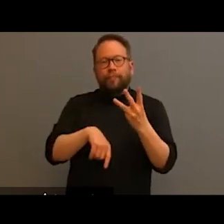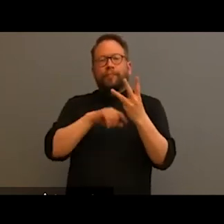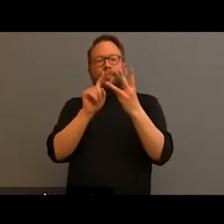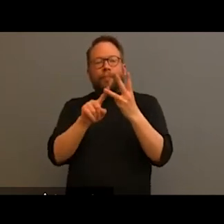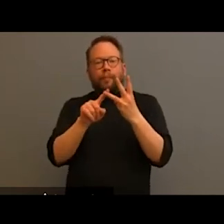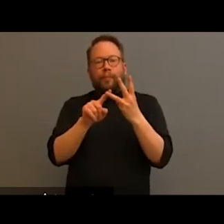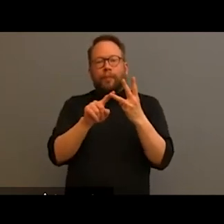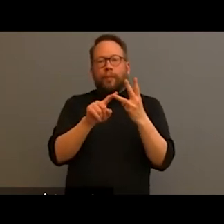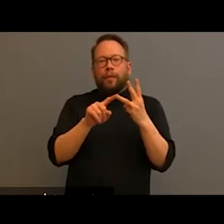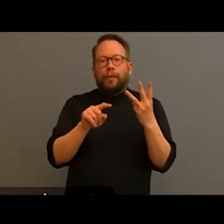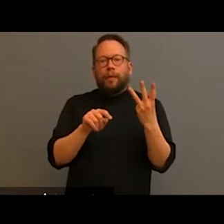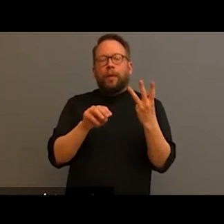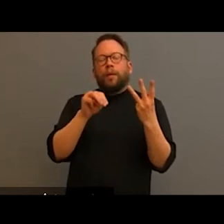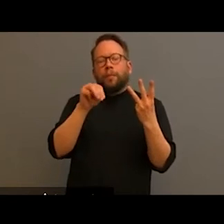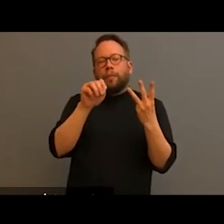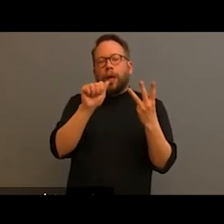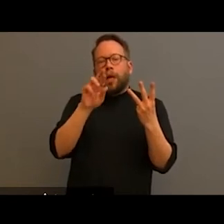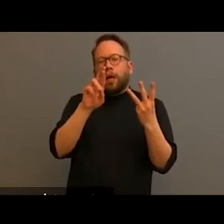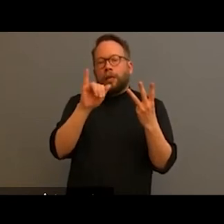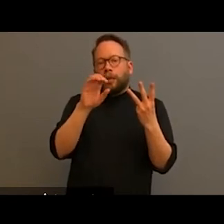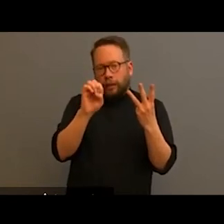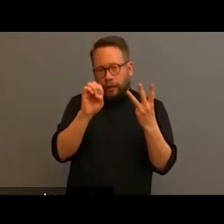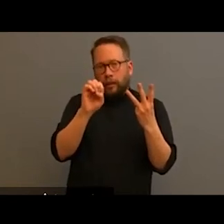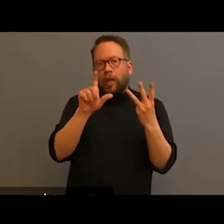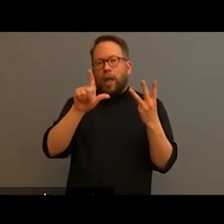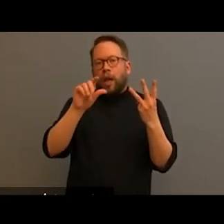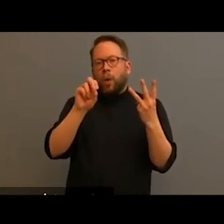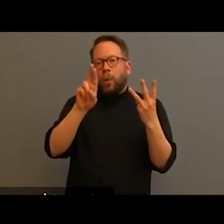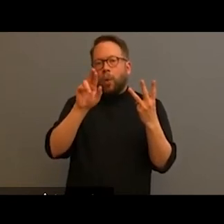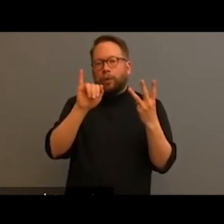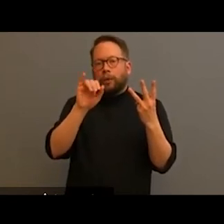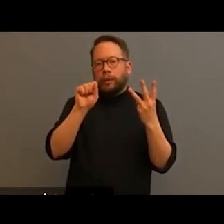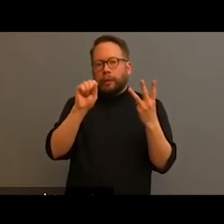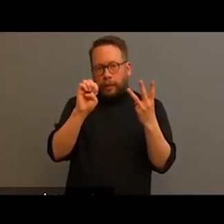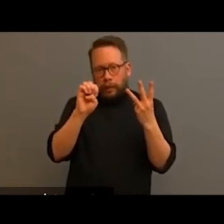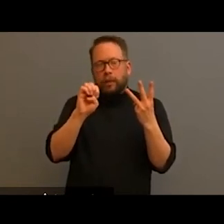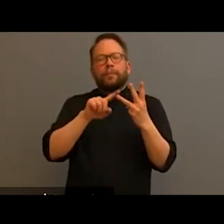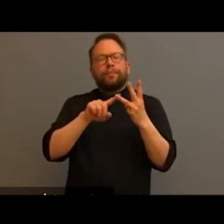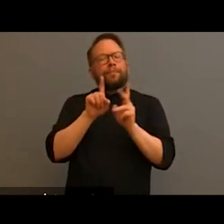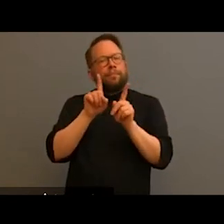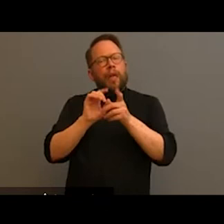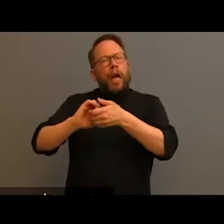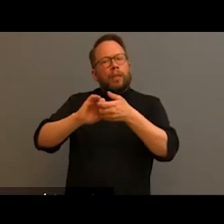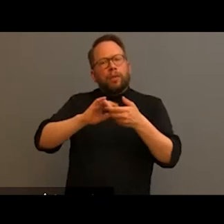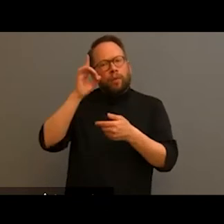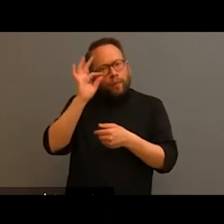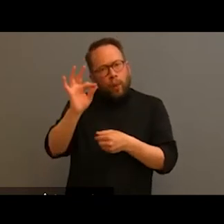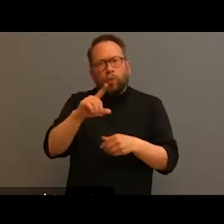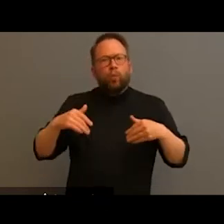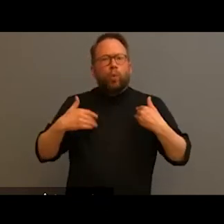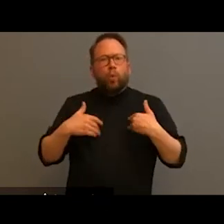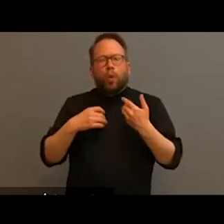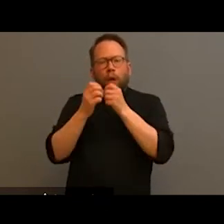Luther, from the Swedish Asthma and Allergy Association, and also the Swedish Disability Rights